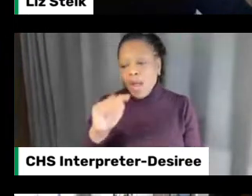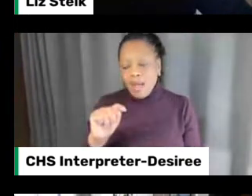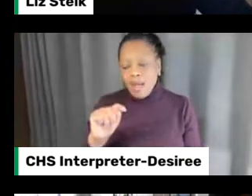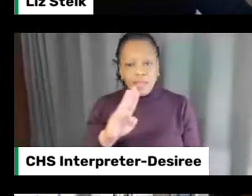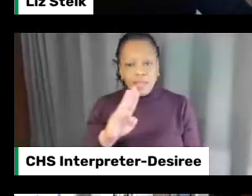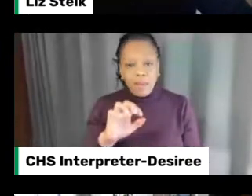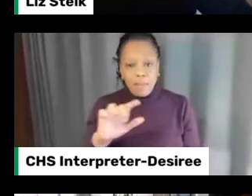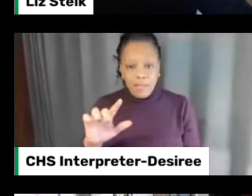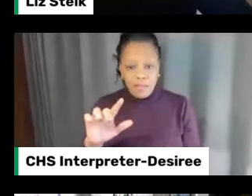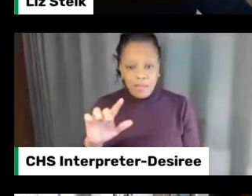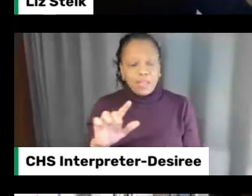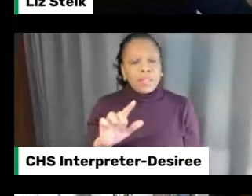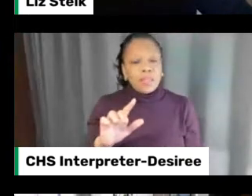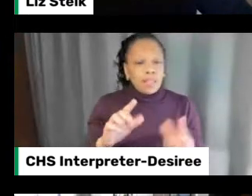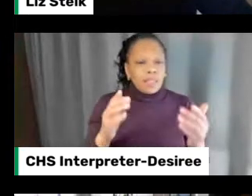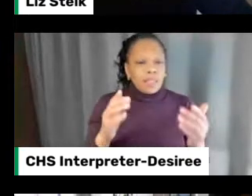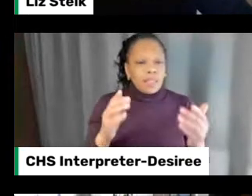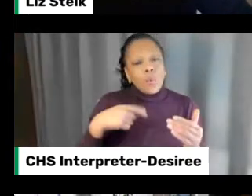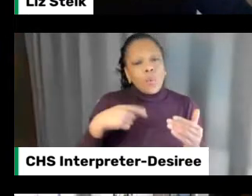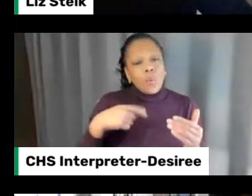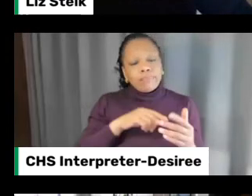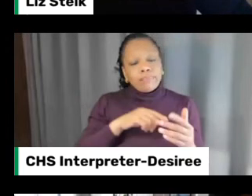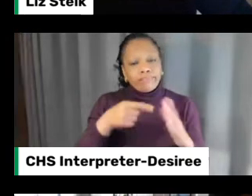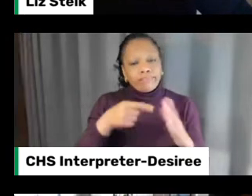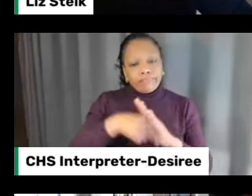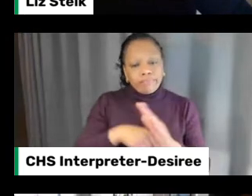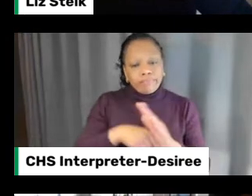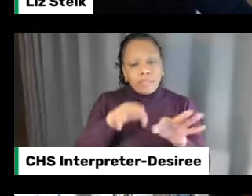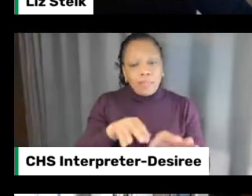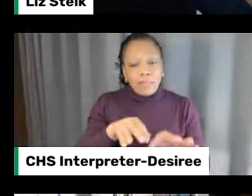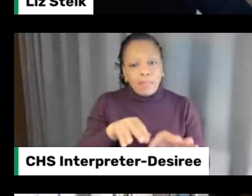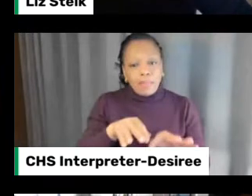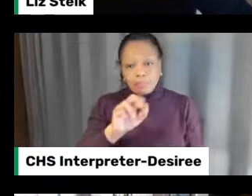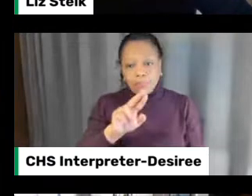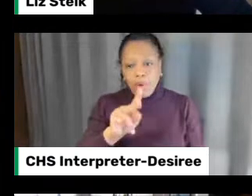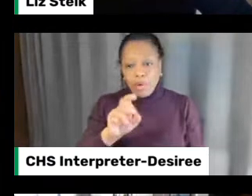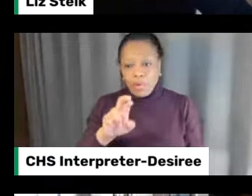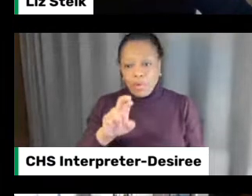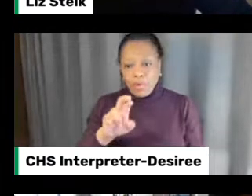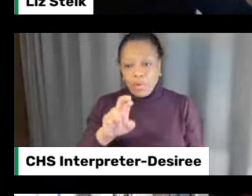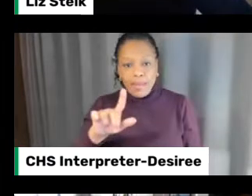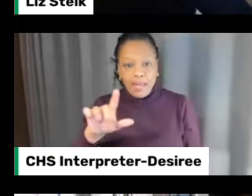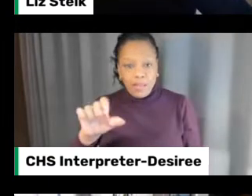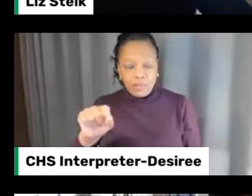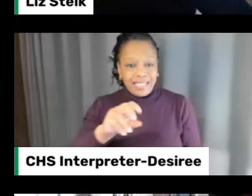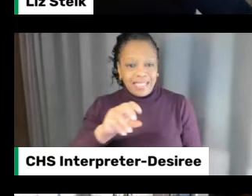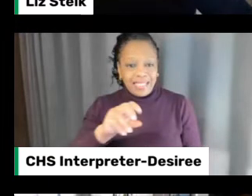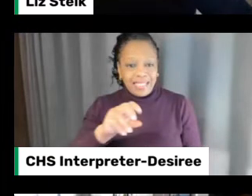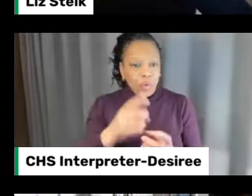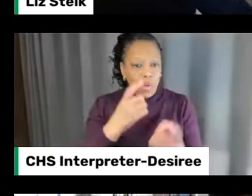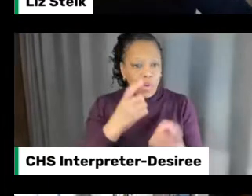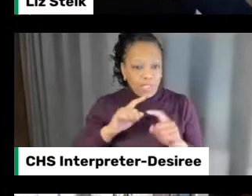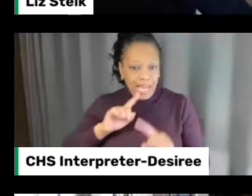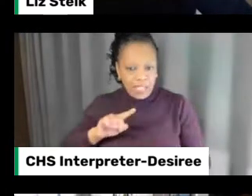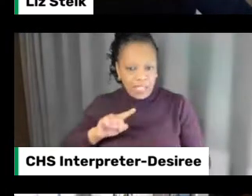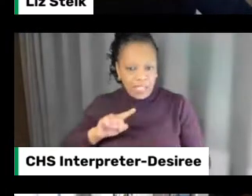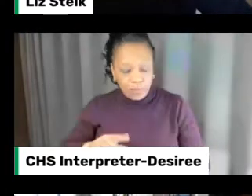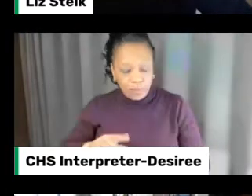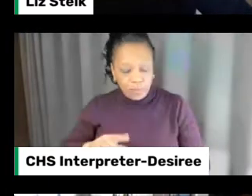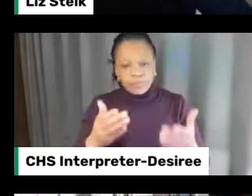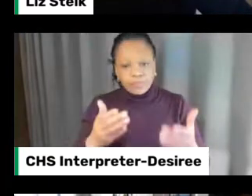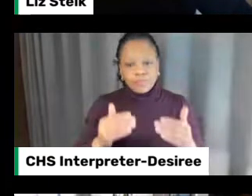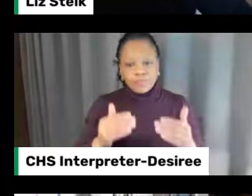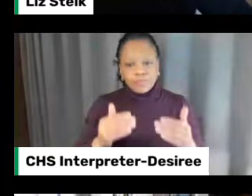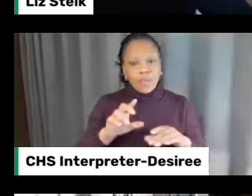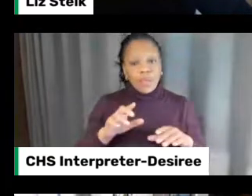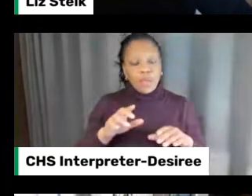more about marker bills and what that means, so we can talk more about that in the Q&A. During the fall, that's when we really want to gin